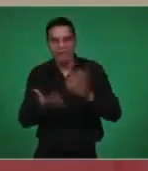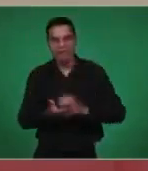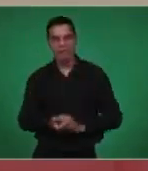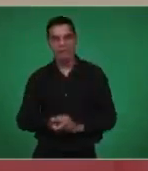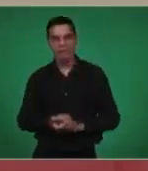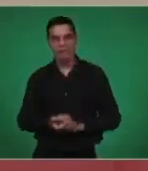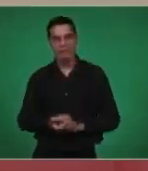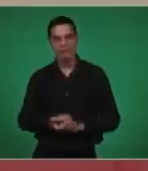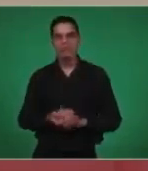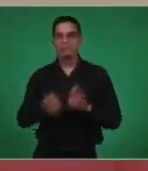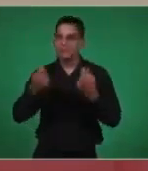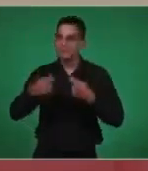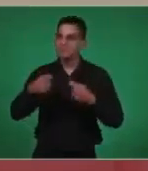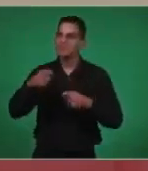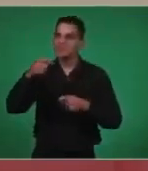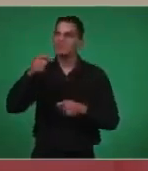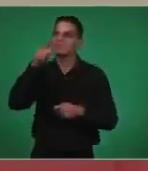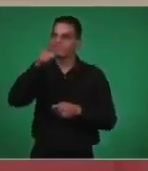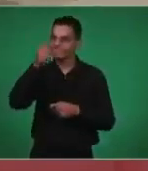need,